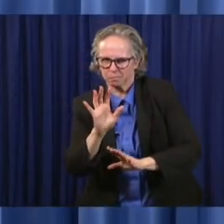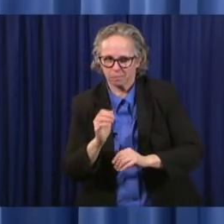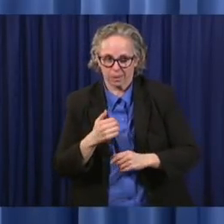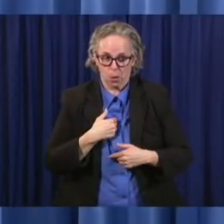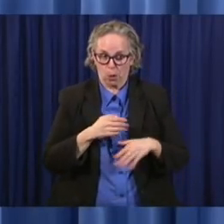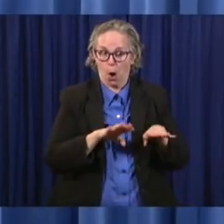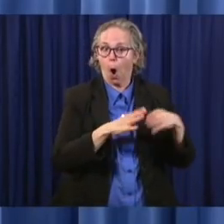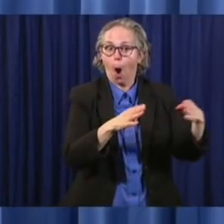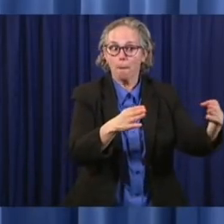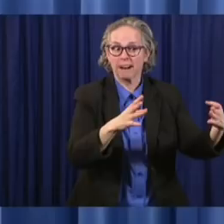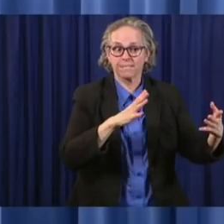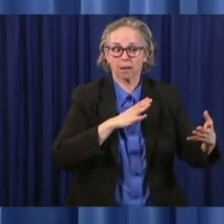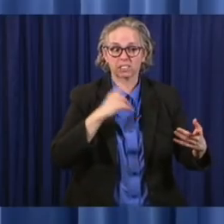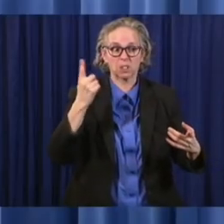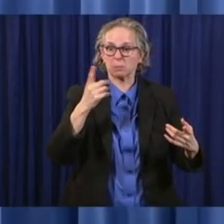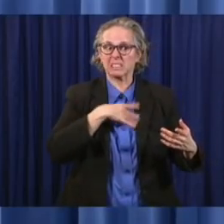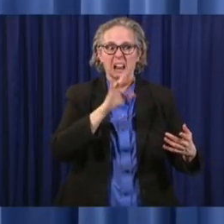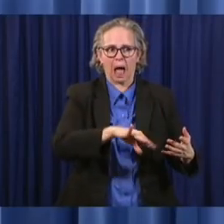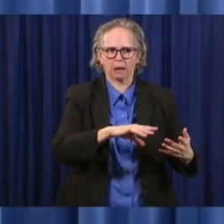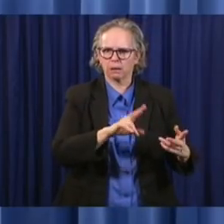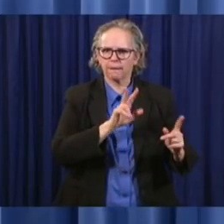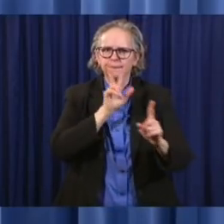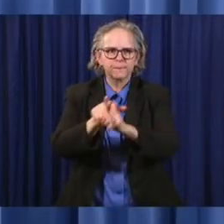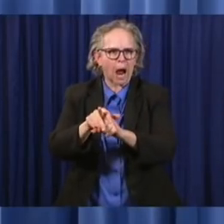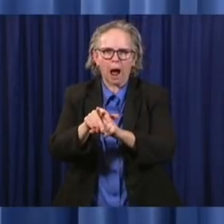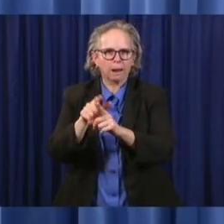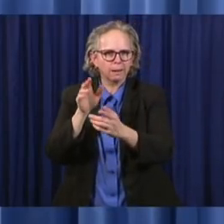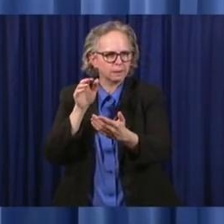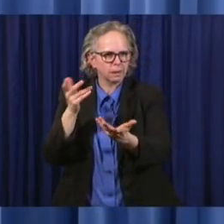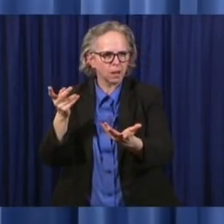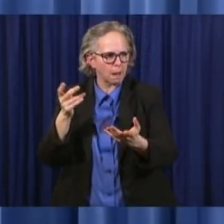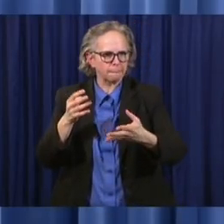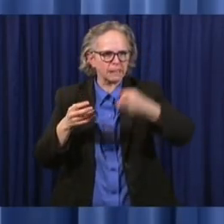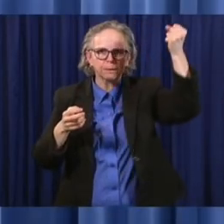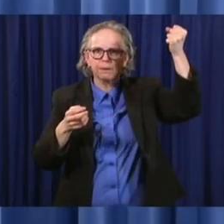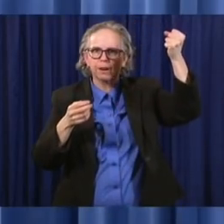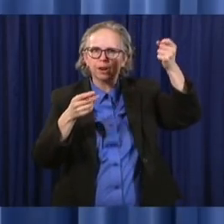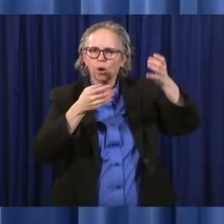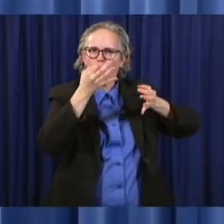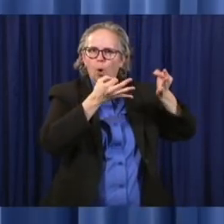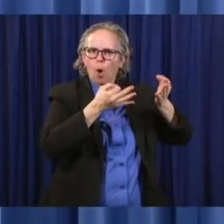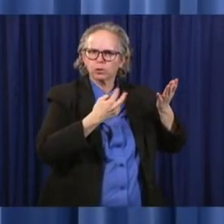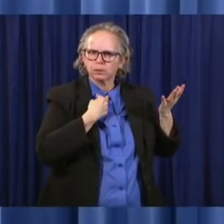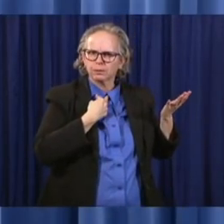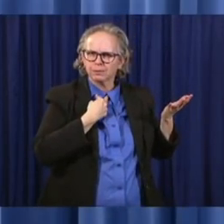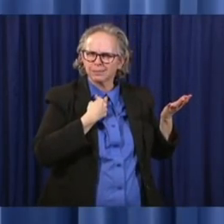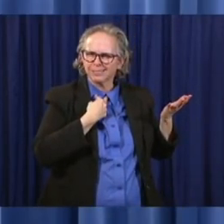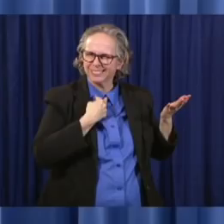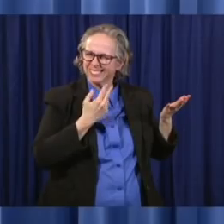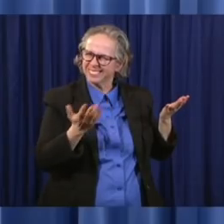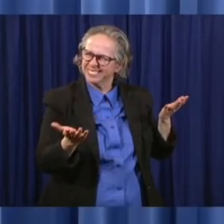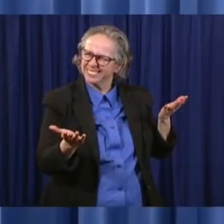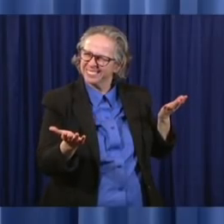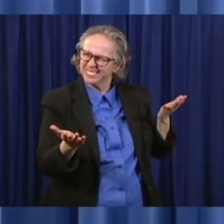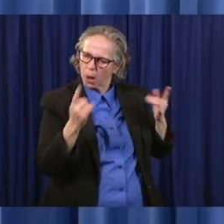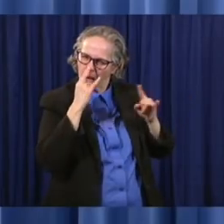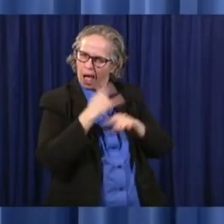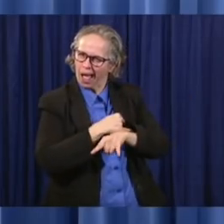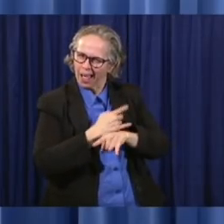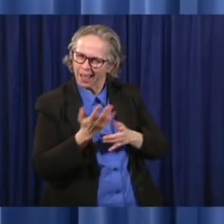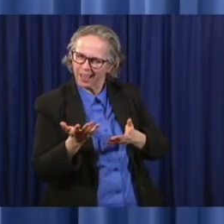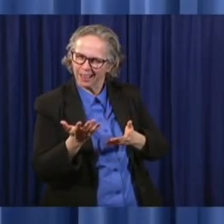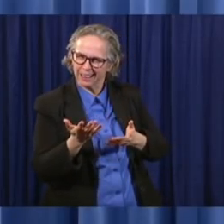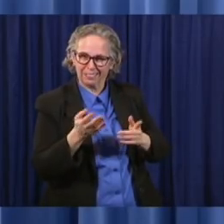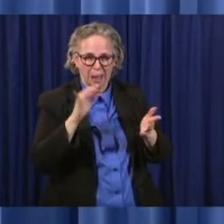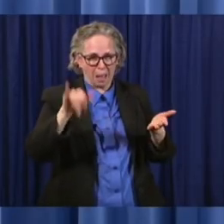that, they could take that to court as well. So under this bill, if it ever became law, it